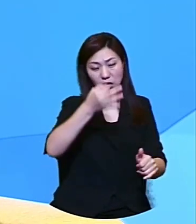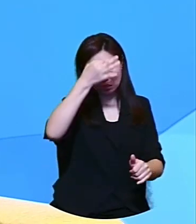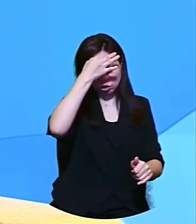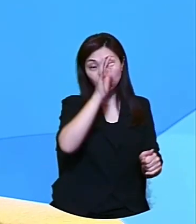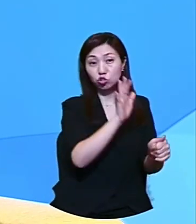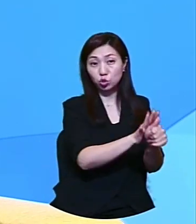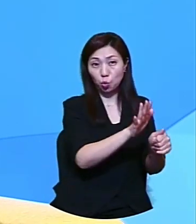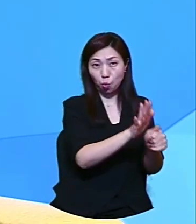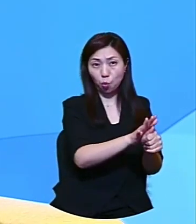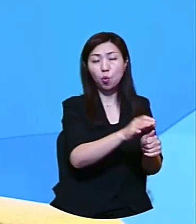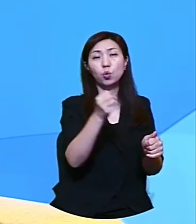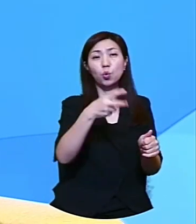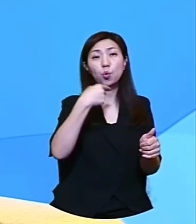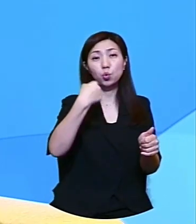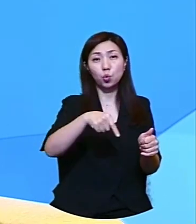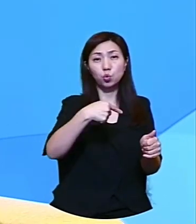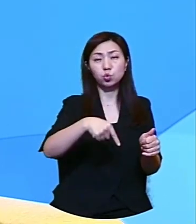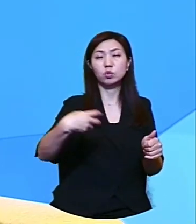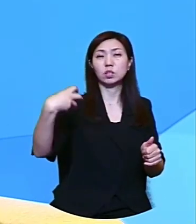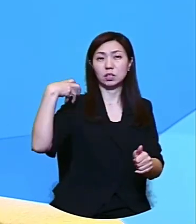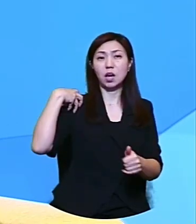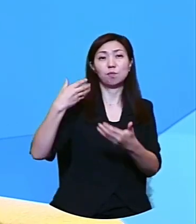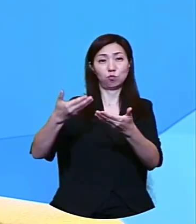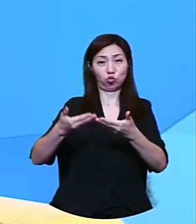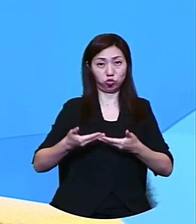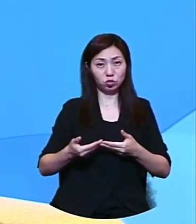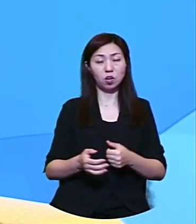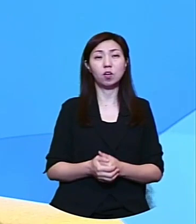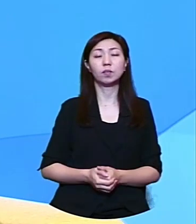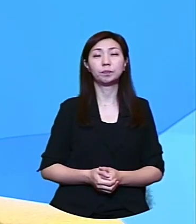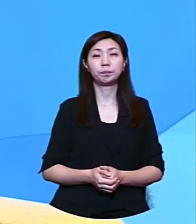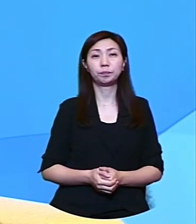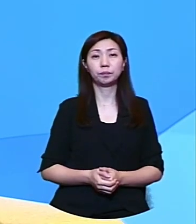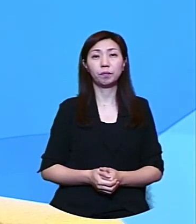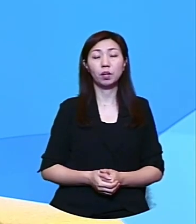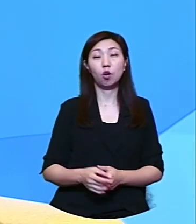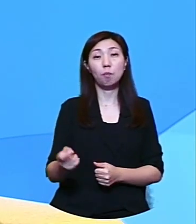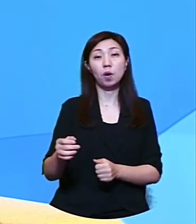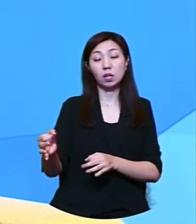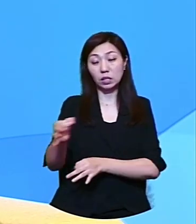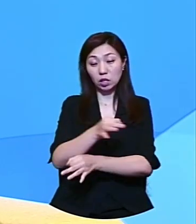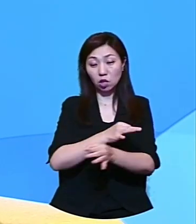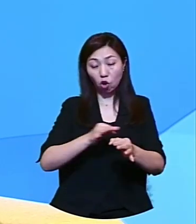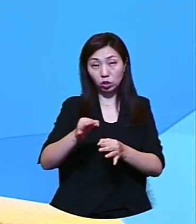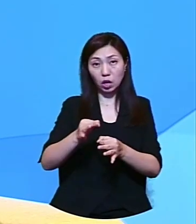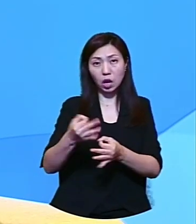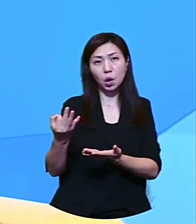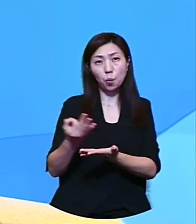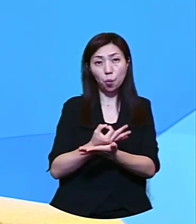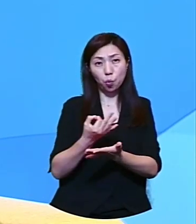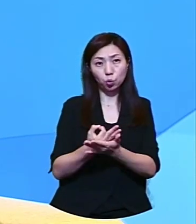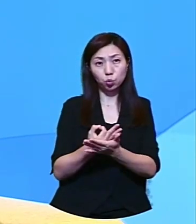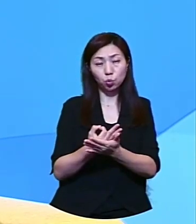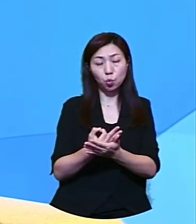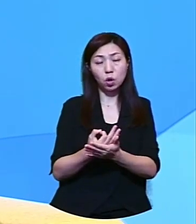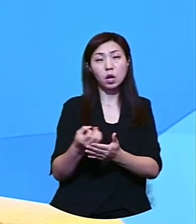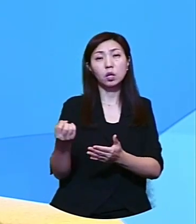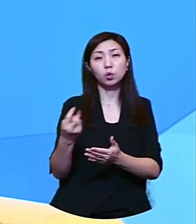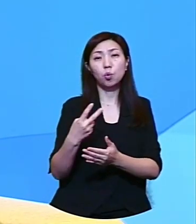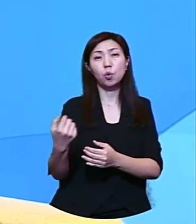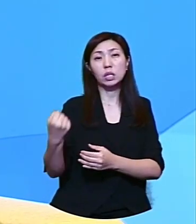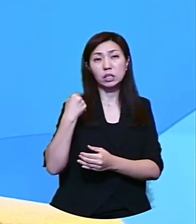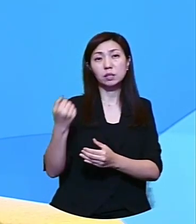improve their own kind of business capacity in the partners countries. And actually in my slide, actually I